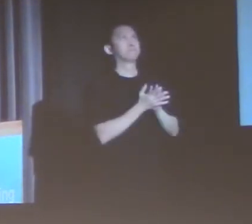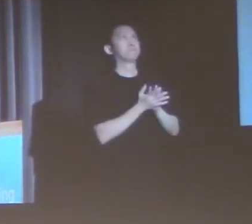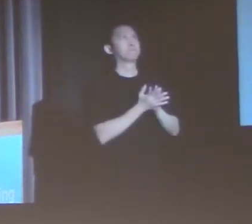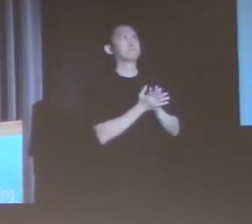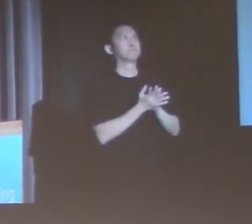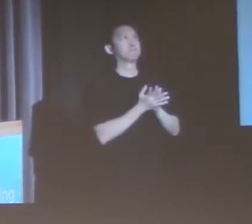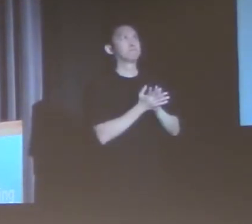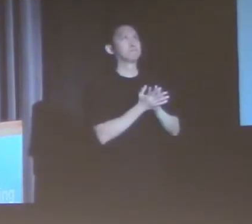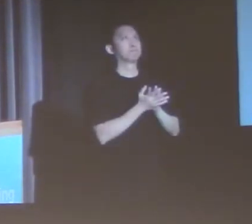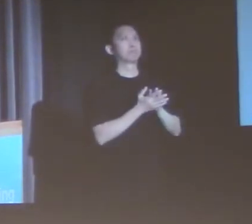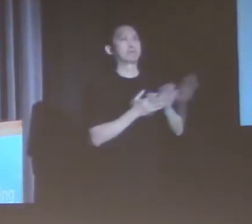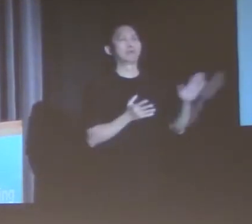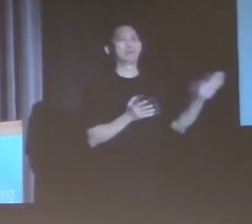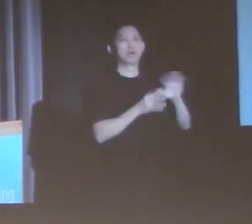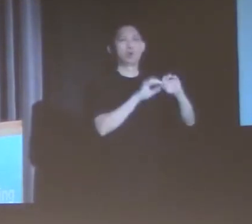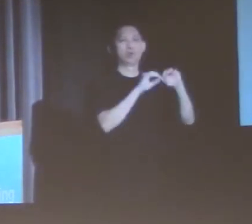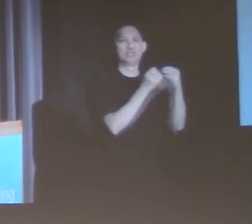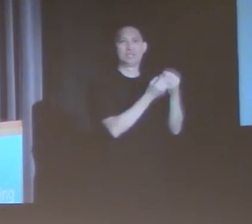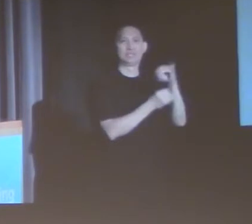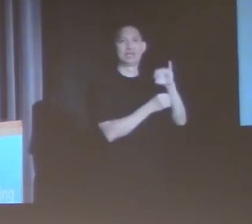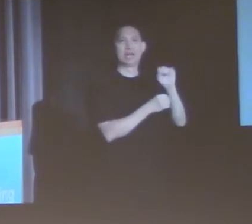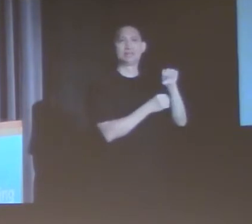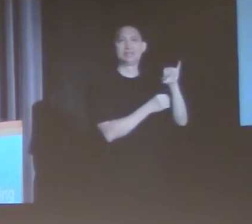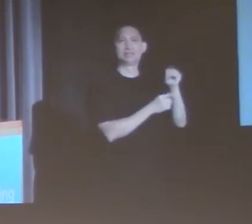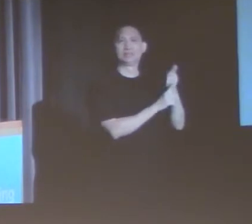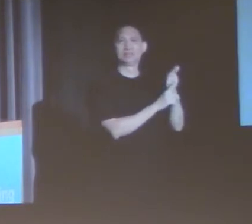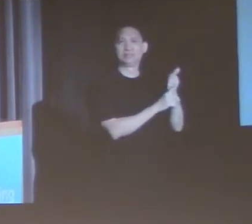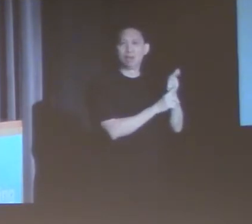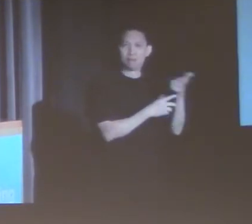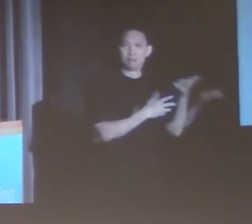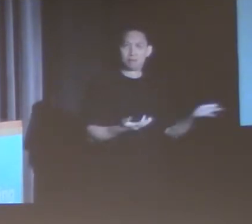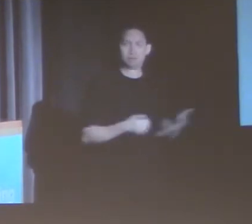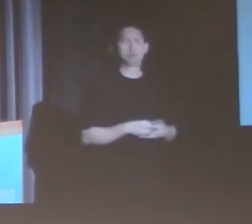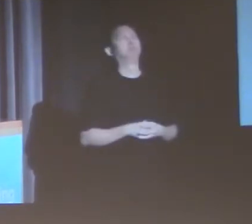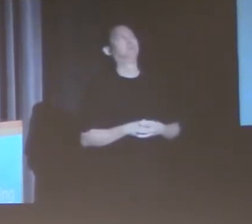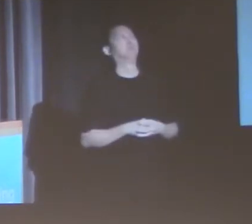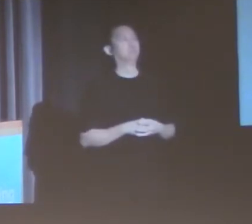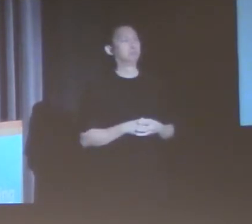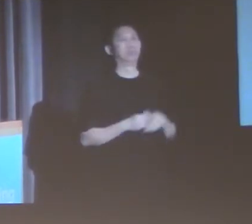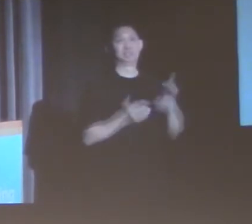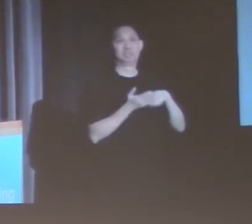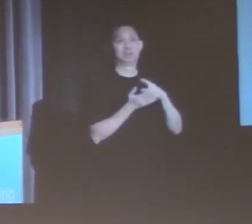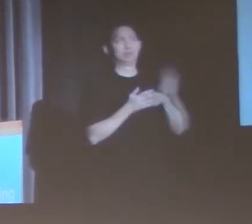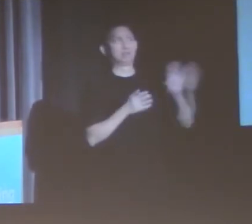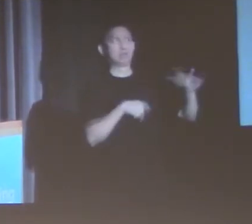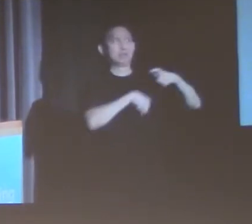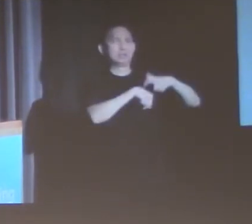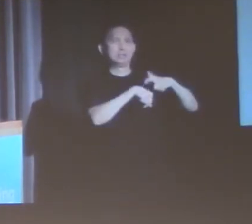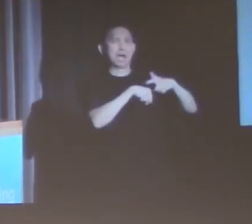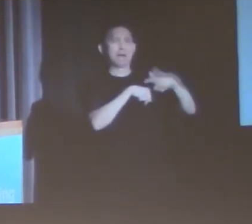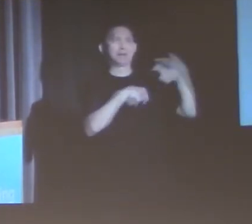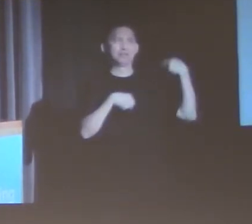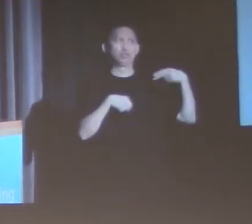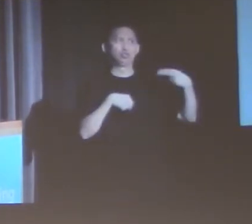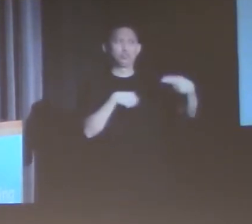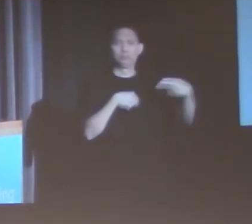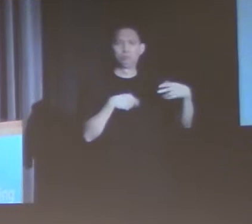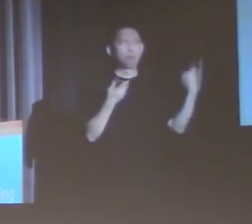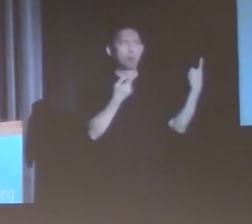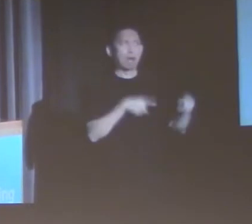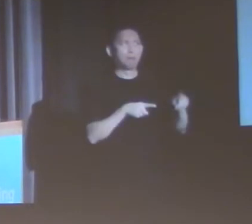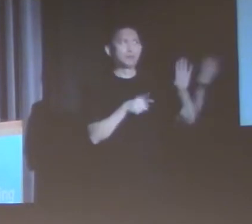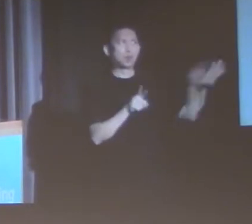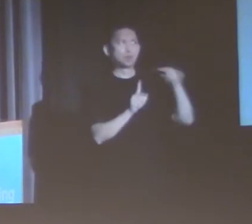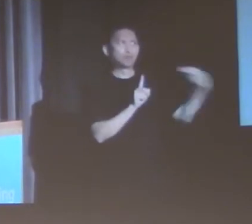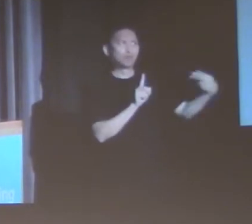the organization of the Islamic State, even the timeline, what happened during the war, their